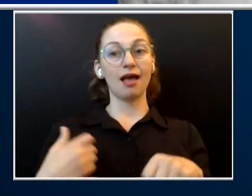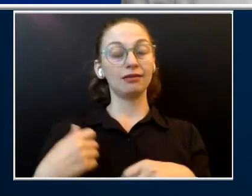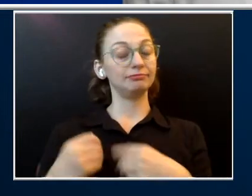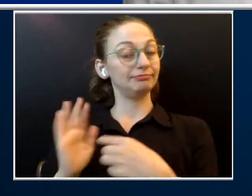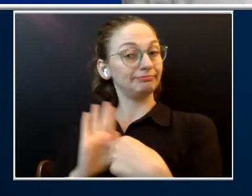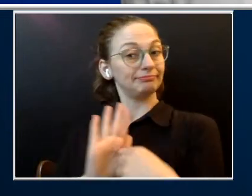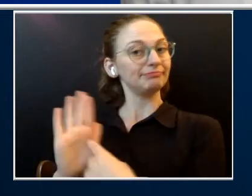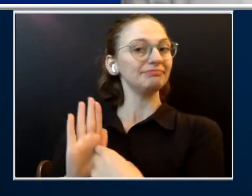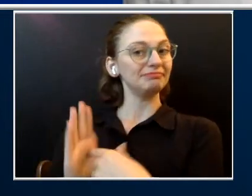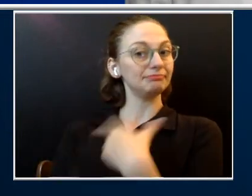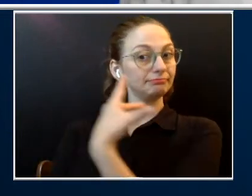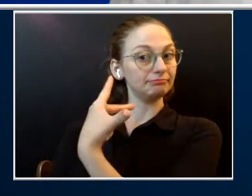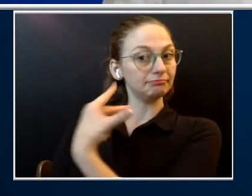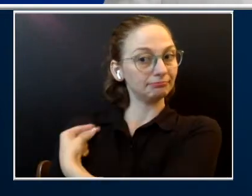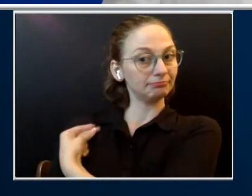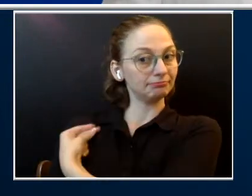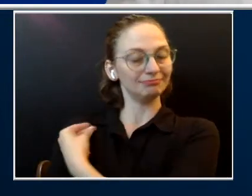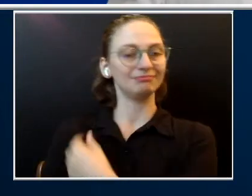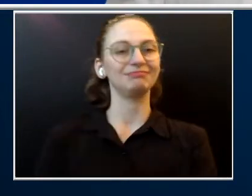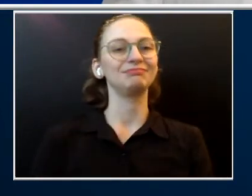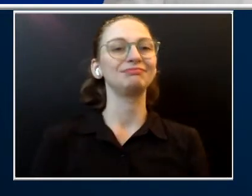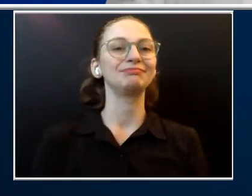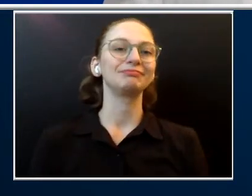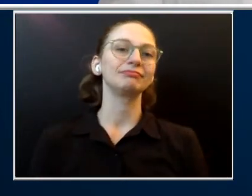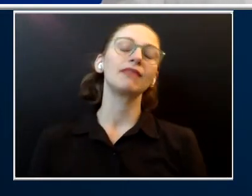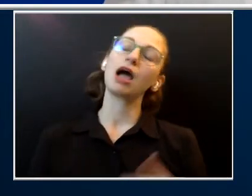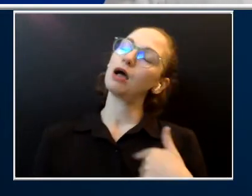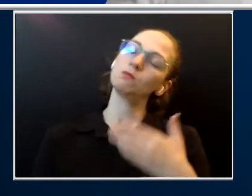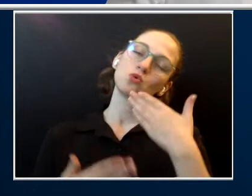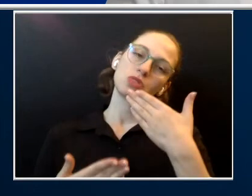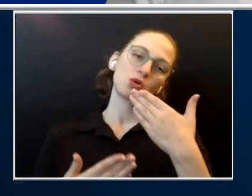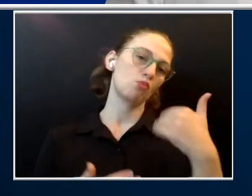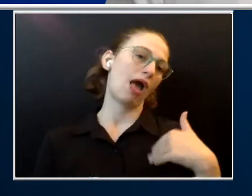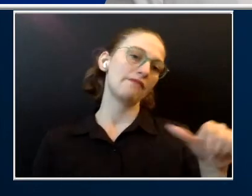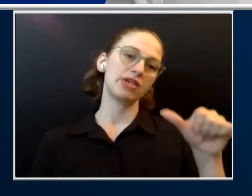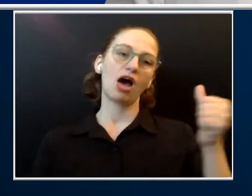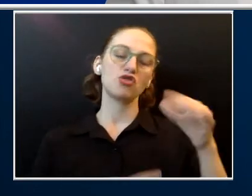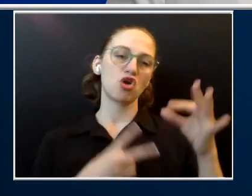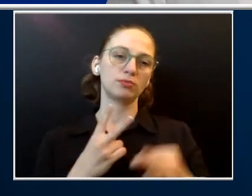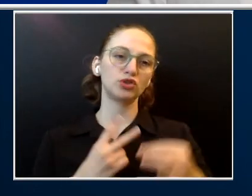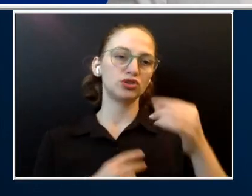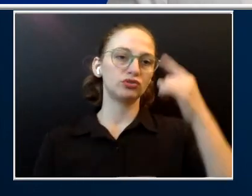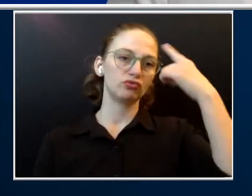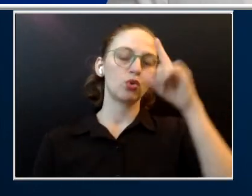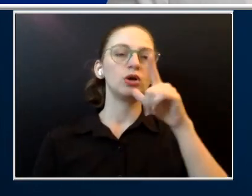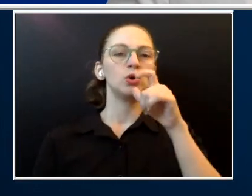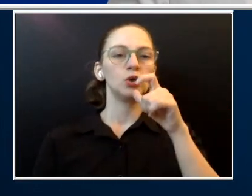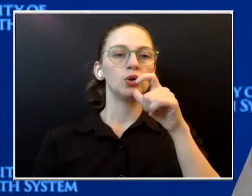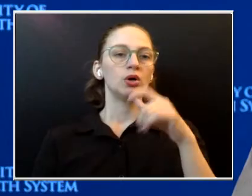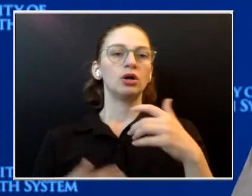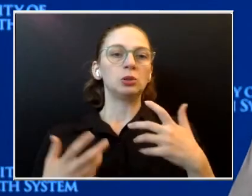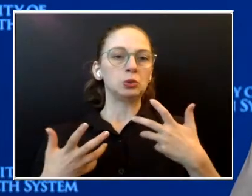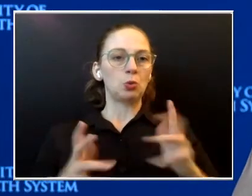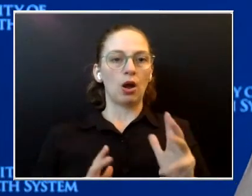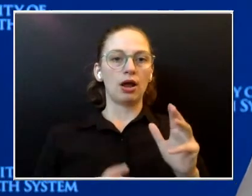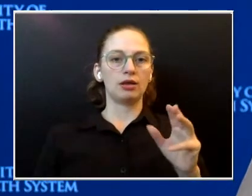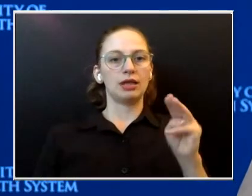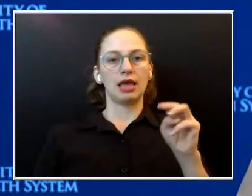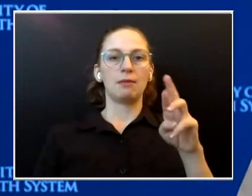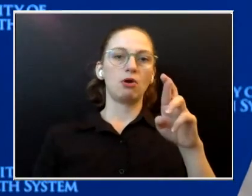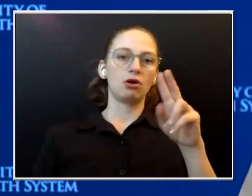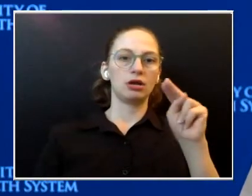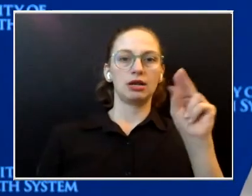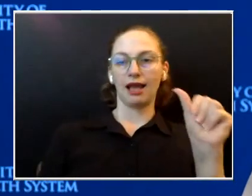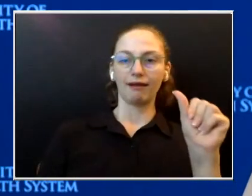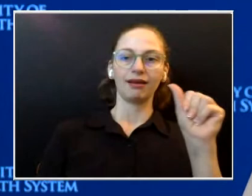Hawkeye. You know, but I am so thankful we have that other platform for those people that, you know, still would not like to get the mRNA vaccine. But so I'm glad that